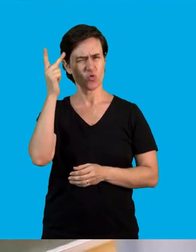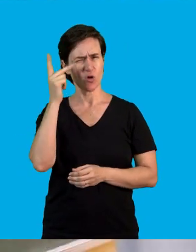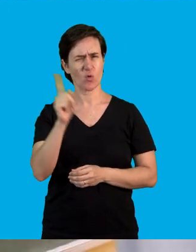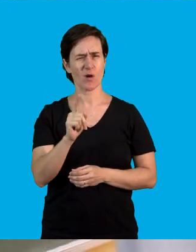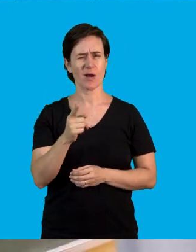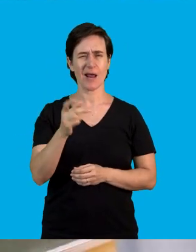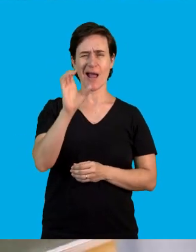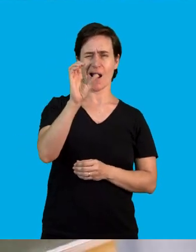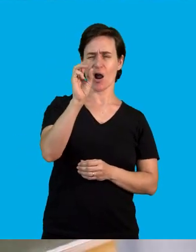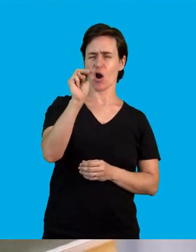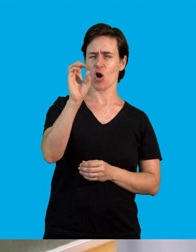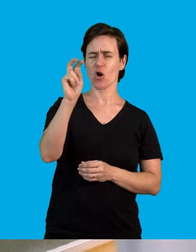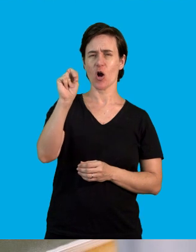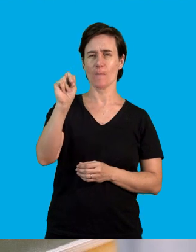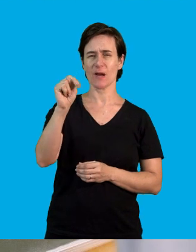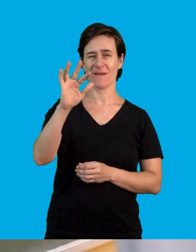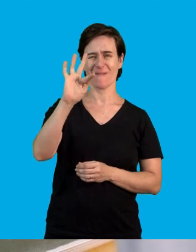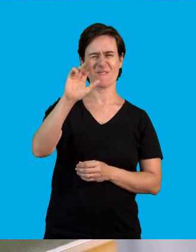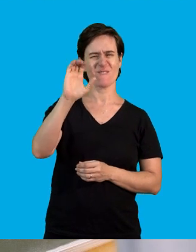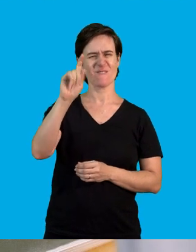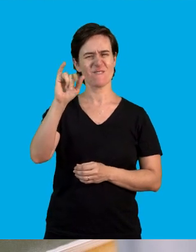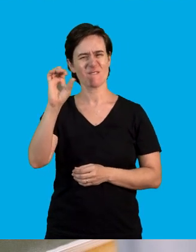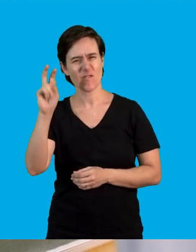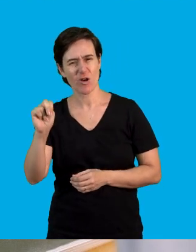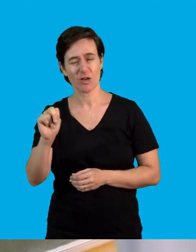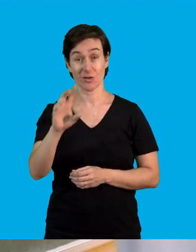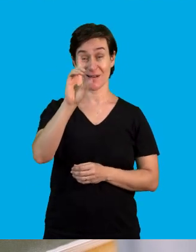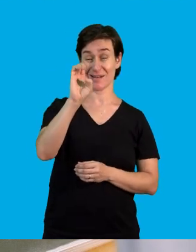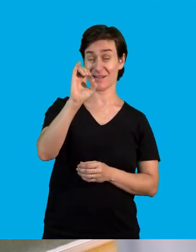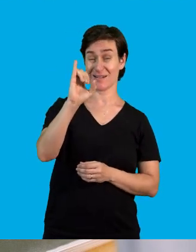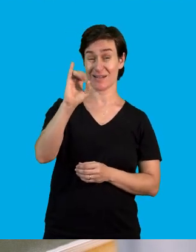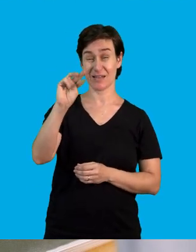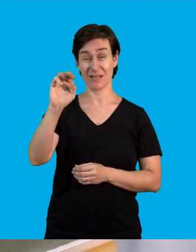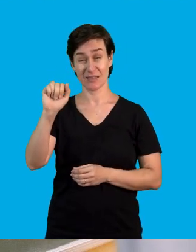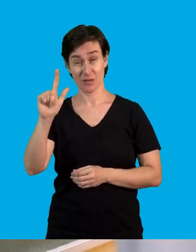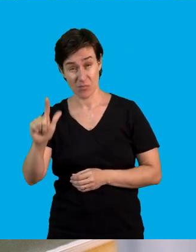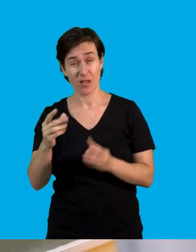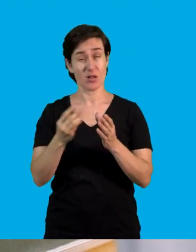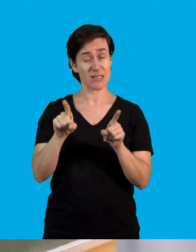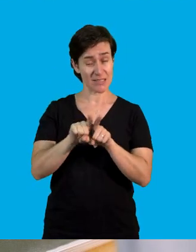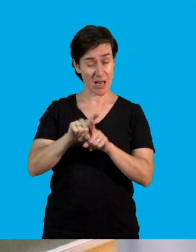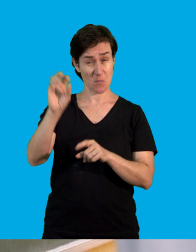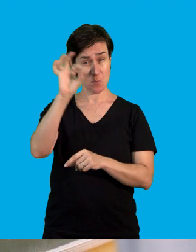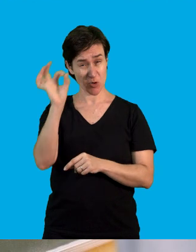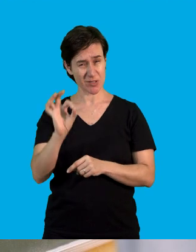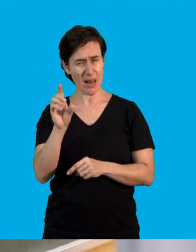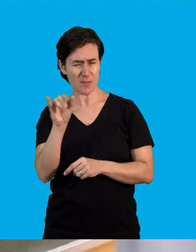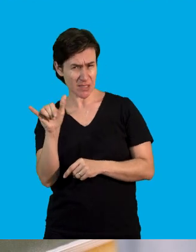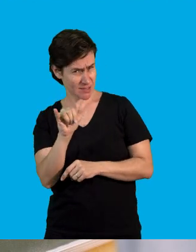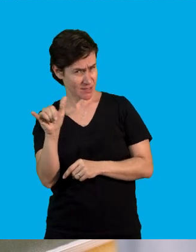Did you know that common fractions and decimal fractions and percentages have something in common?